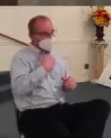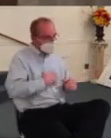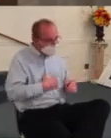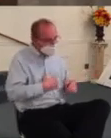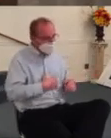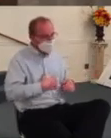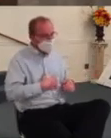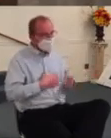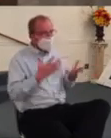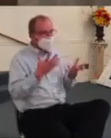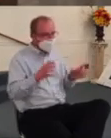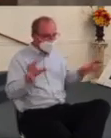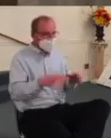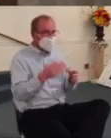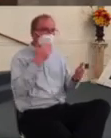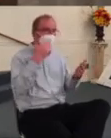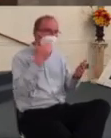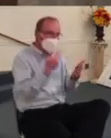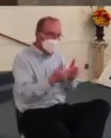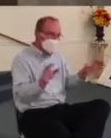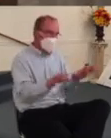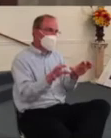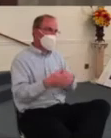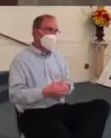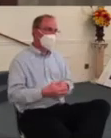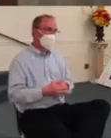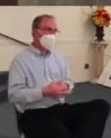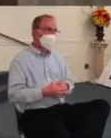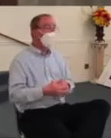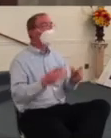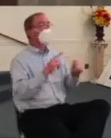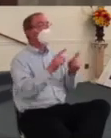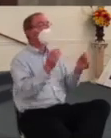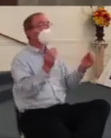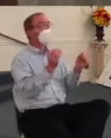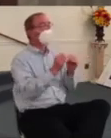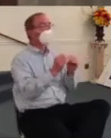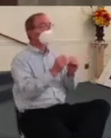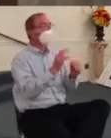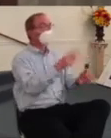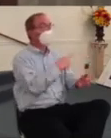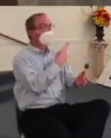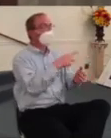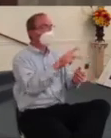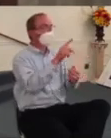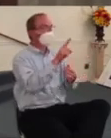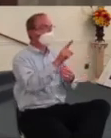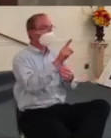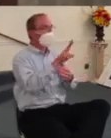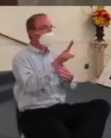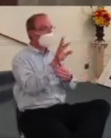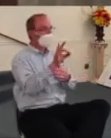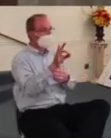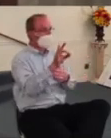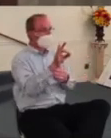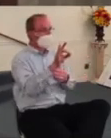even more. If you turn back to Psalm 139, listen to what David